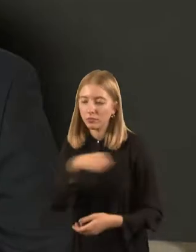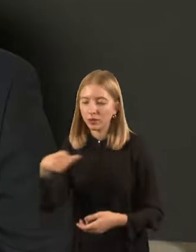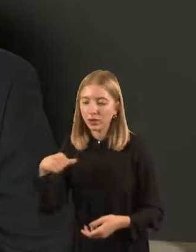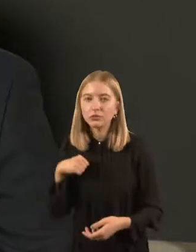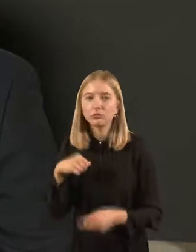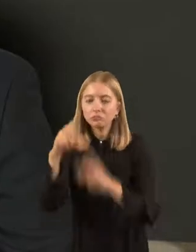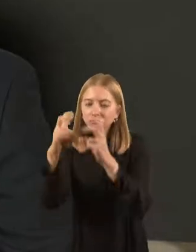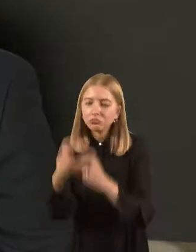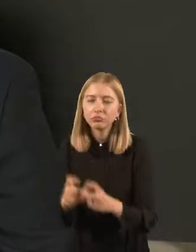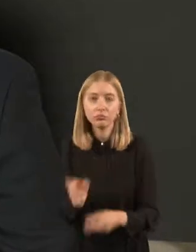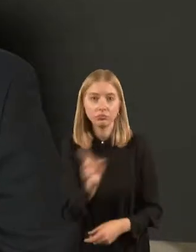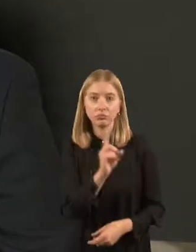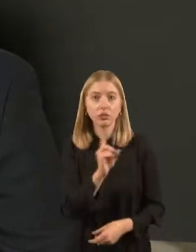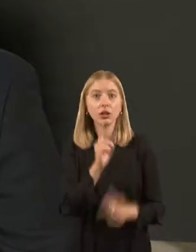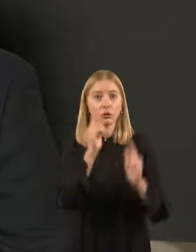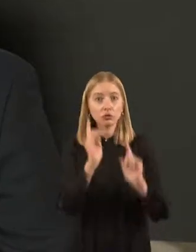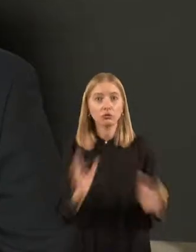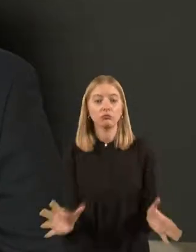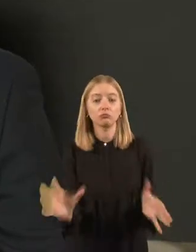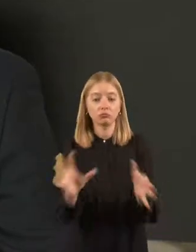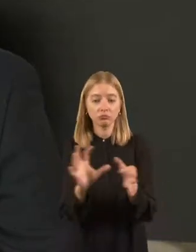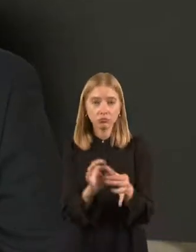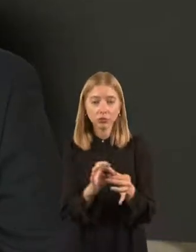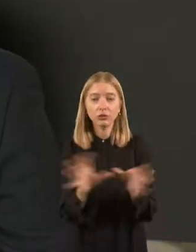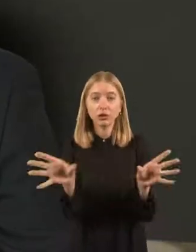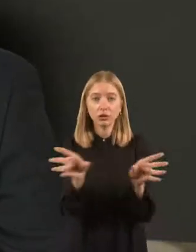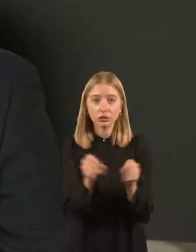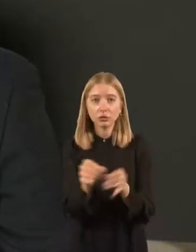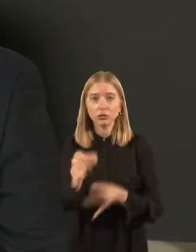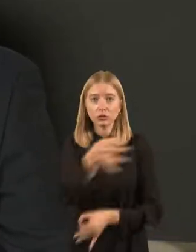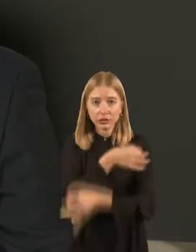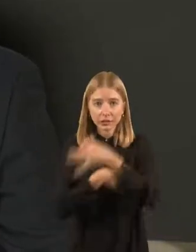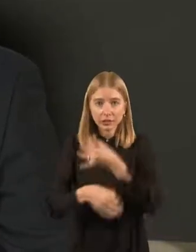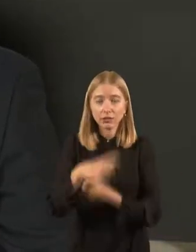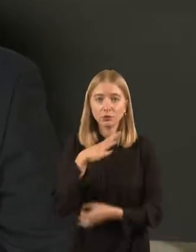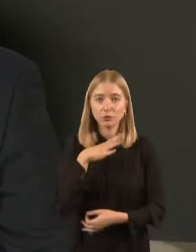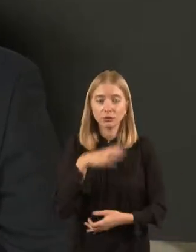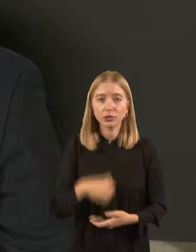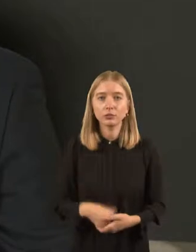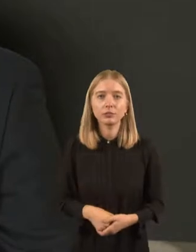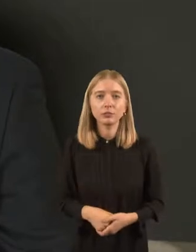the review took place in the form of discussions, and